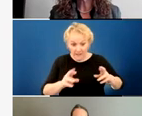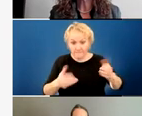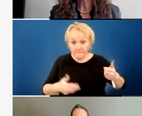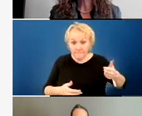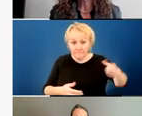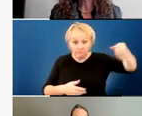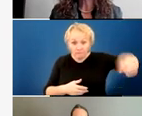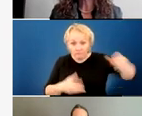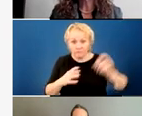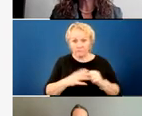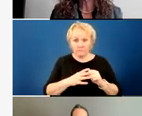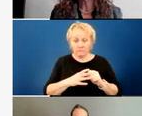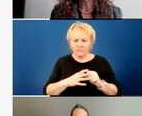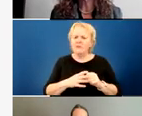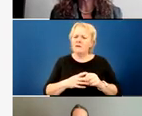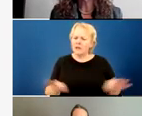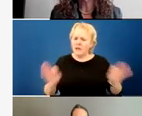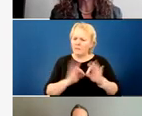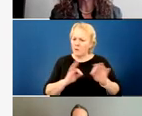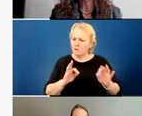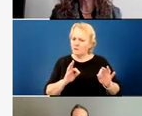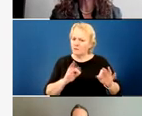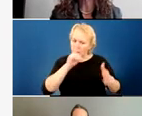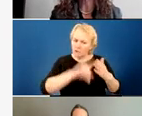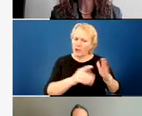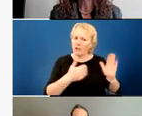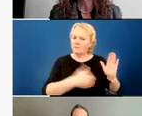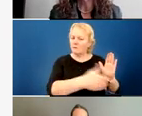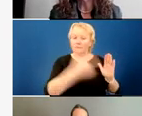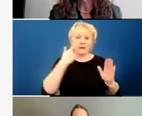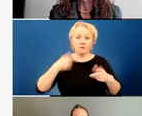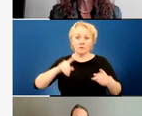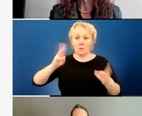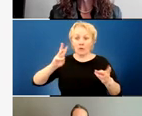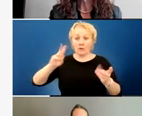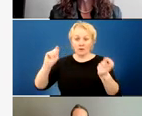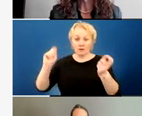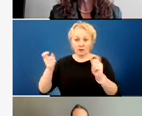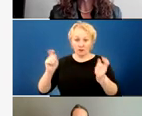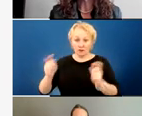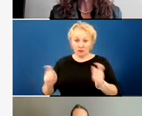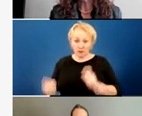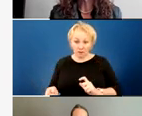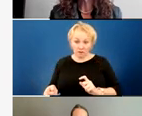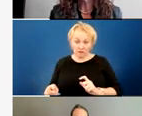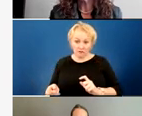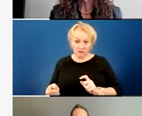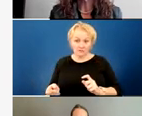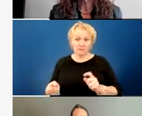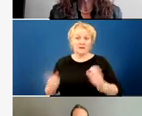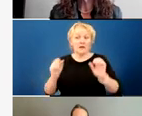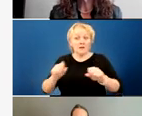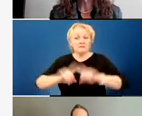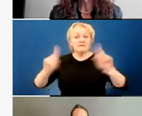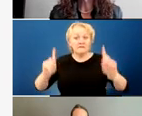set it aside, you definitely want to go back and revisit it, because as weather changes, our risk for particular disasters